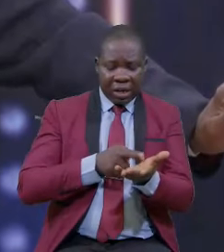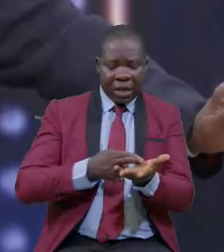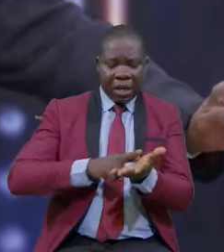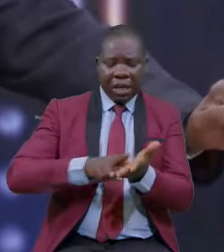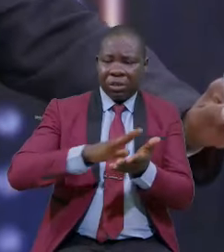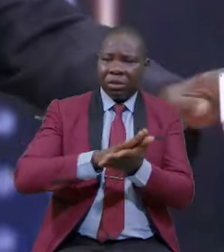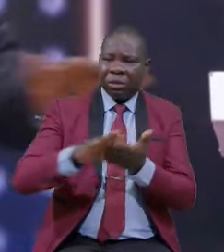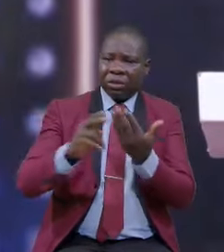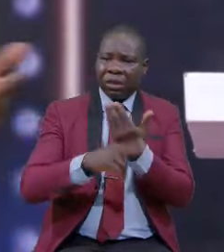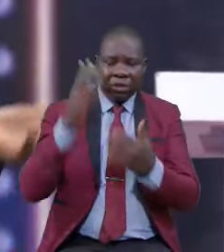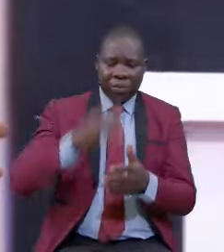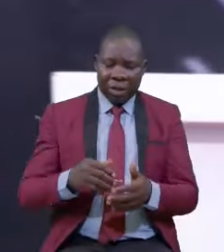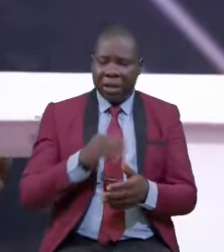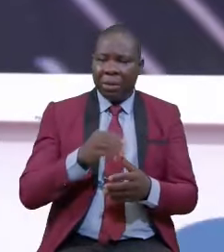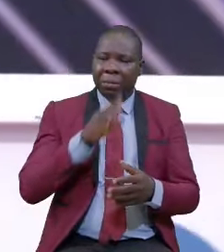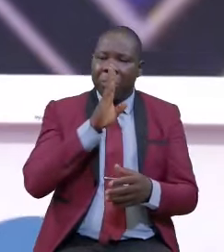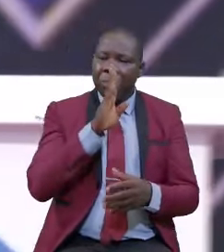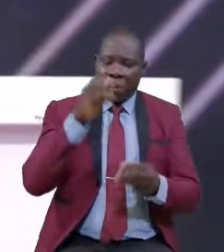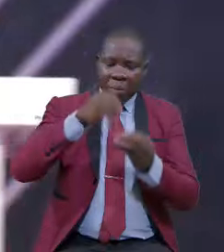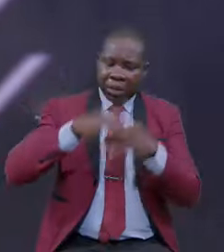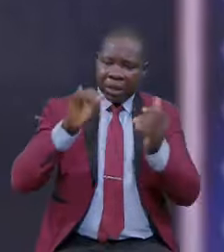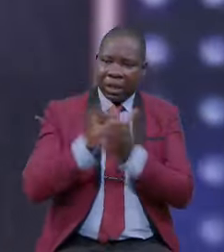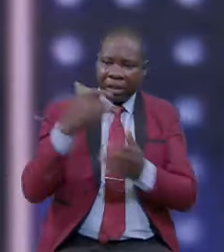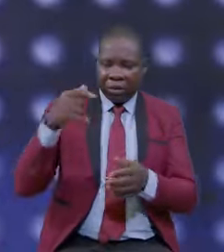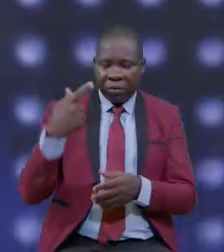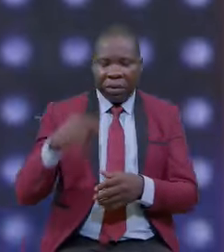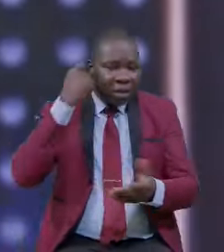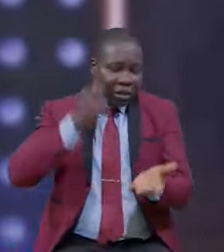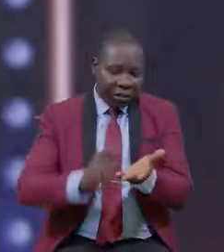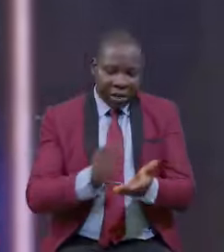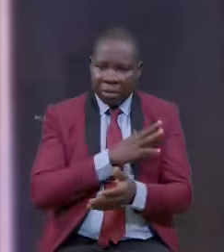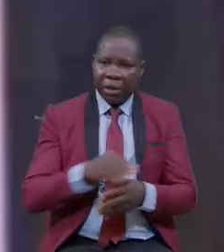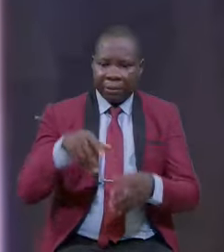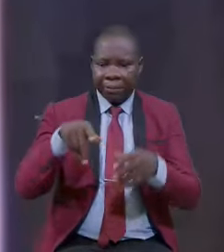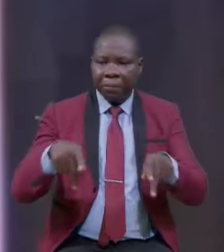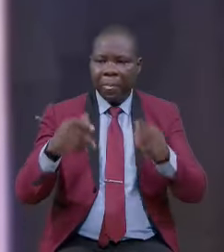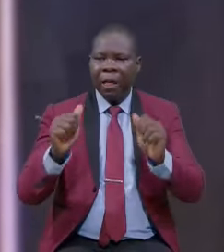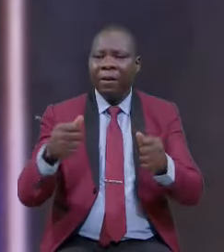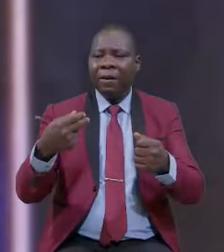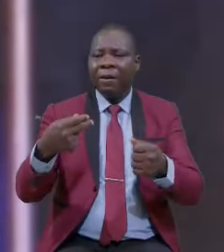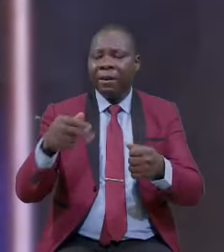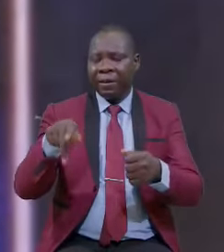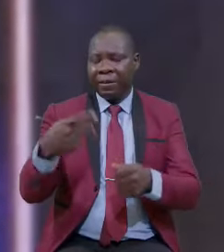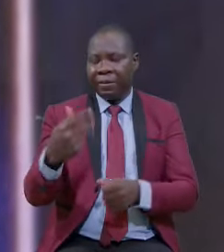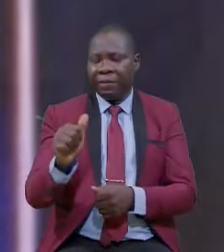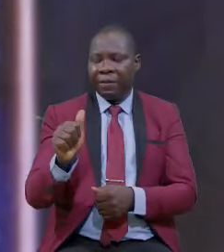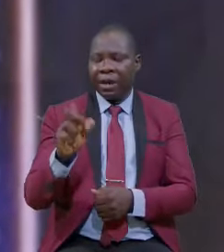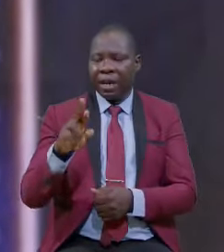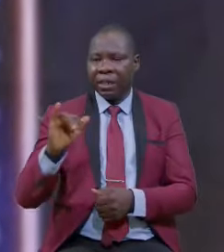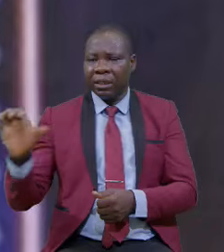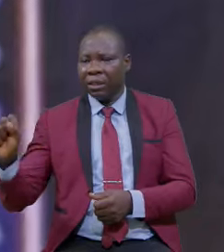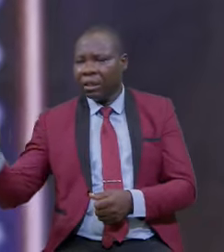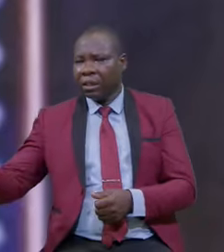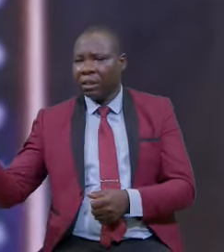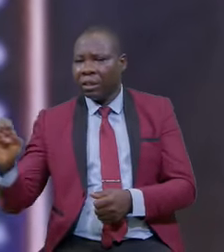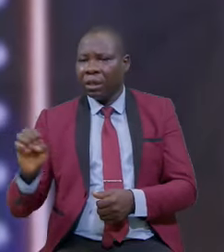into the kingdom of God. We follow that instruction. It says, come unto me, and I will make you whatever